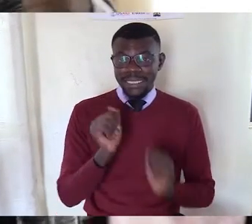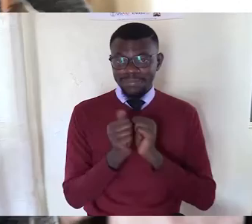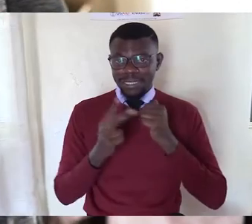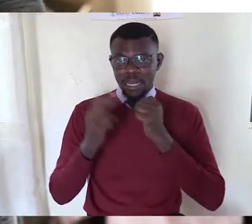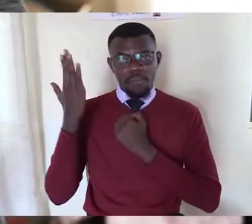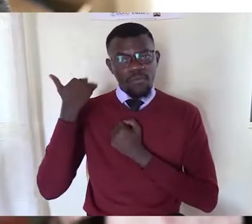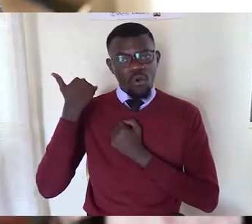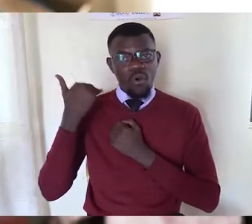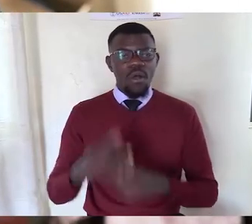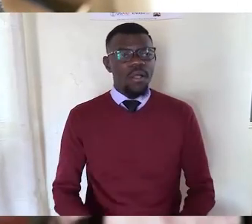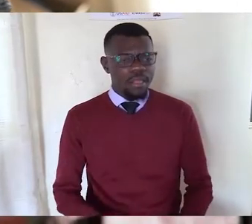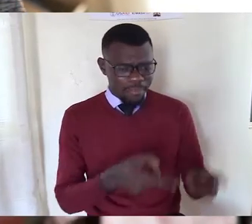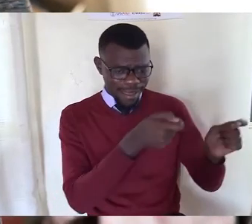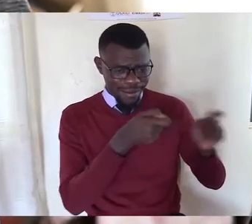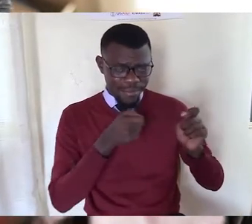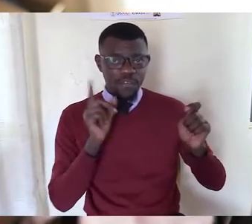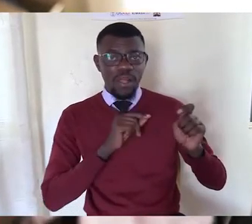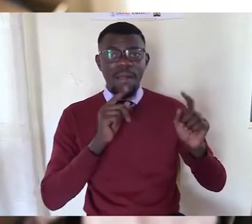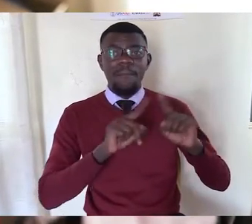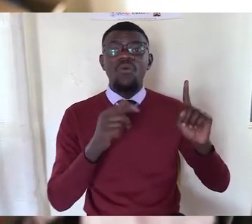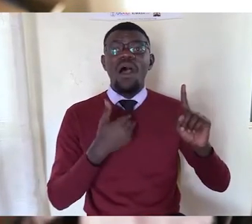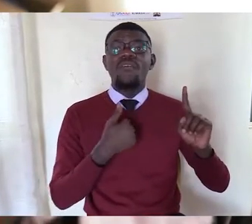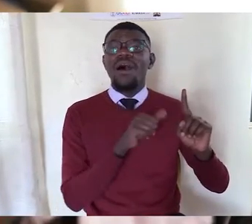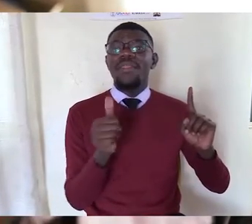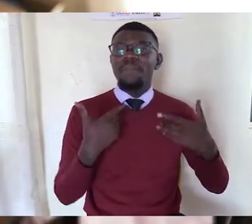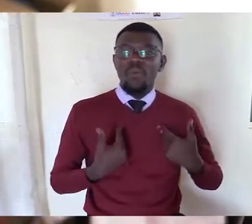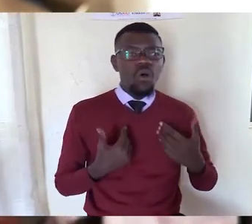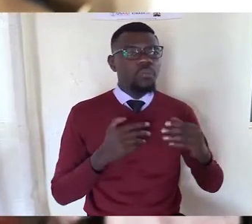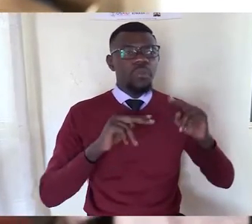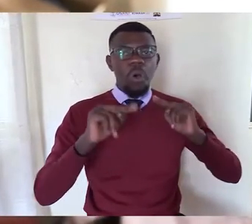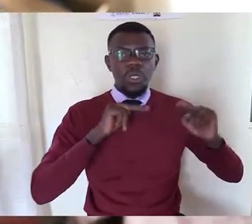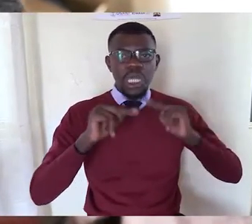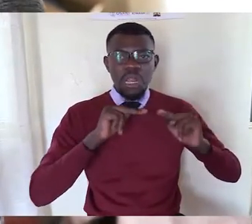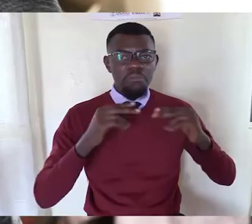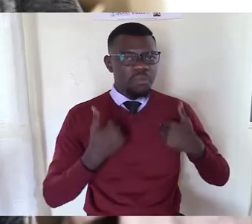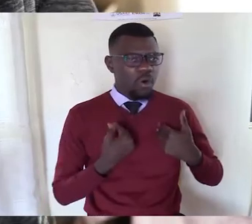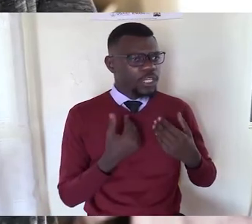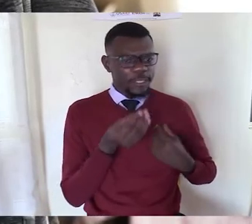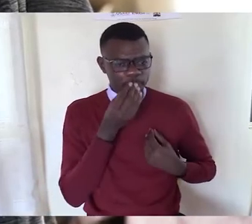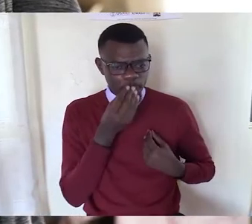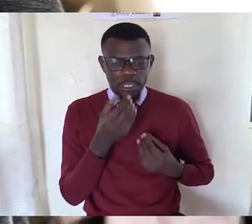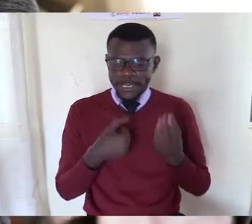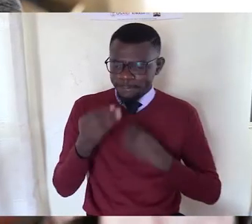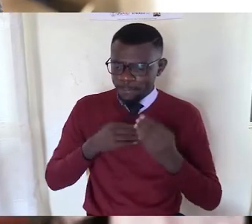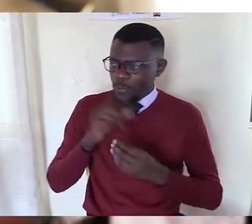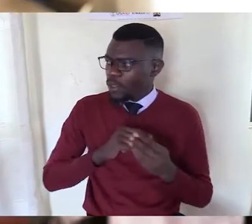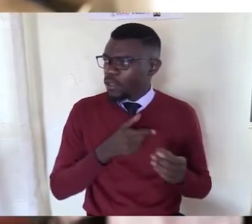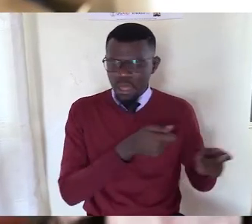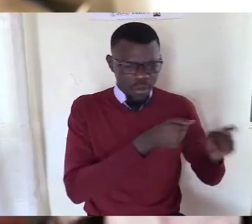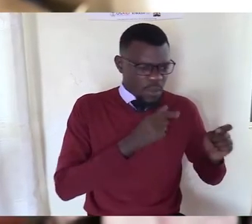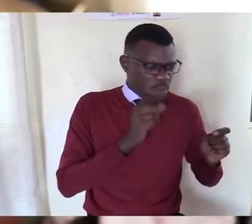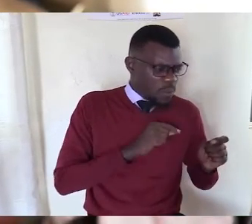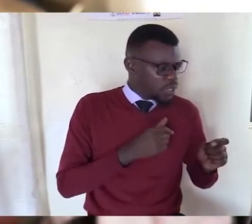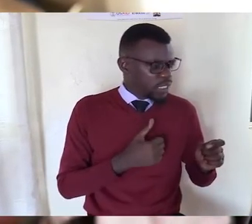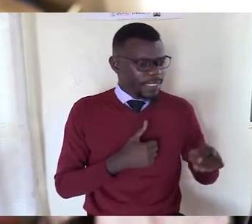2017, kando tu na kurepiwa, kuna wale vyakula vyao kwa hoteli zilikuliwa. Kwa hivyo unanirep, ukimaliza unakula chakula